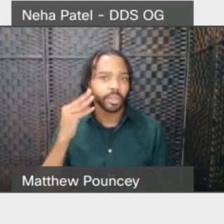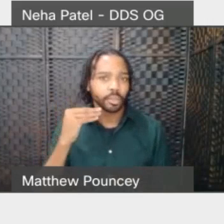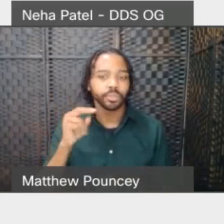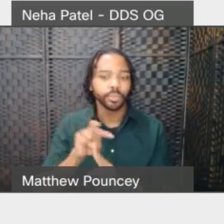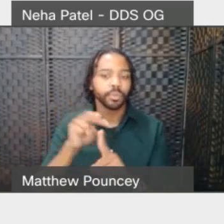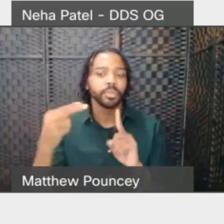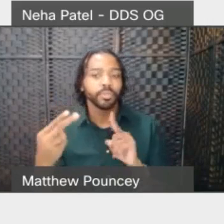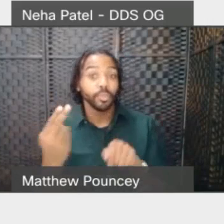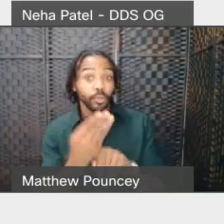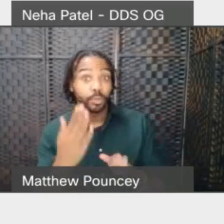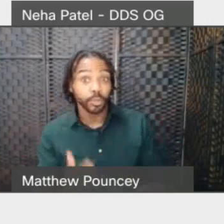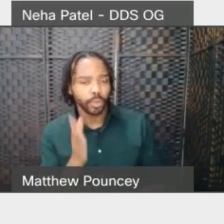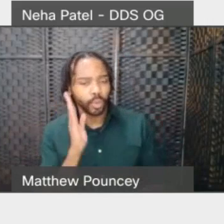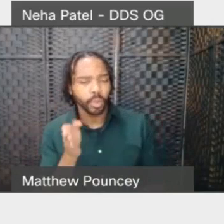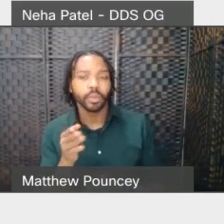Friday.